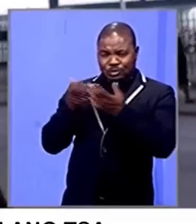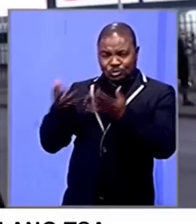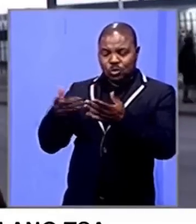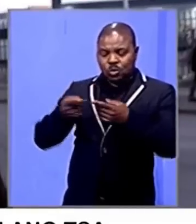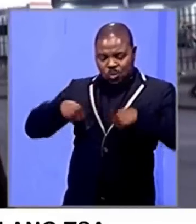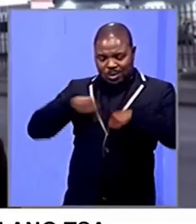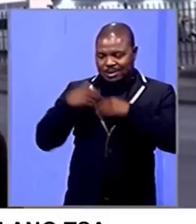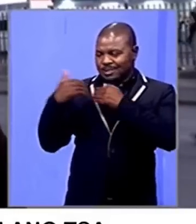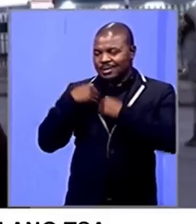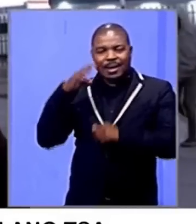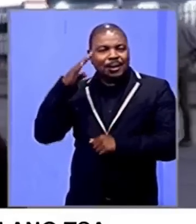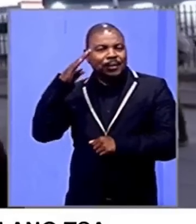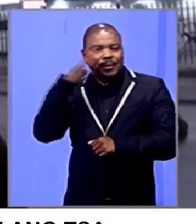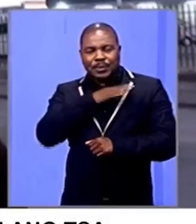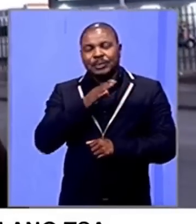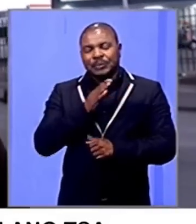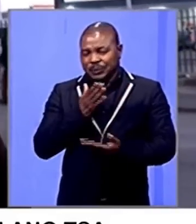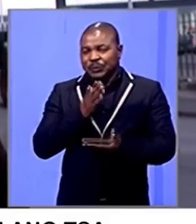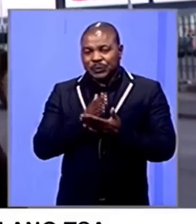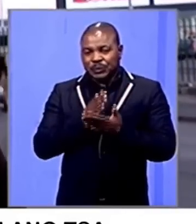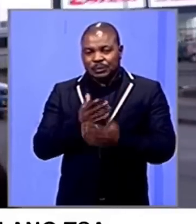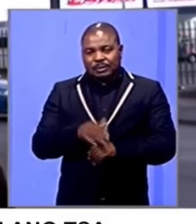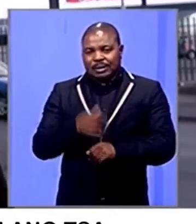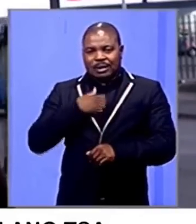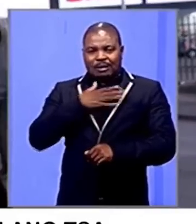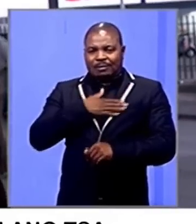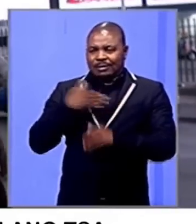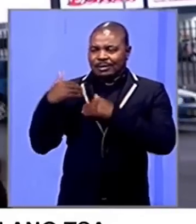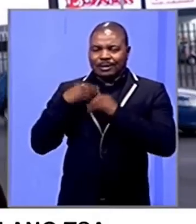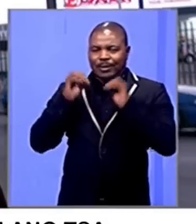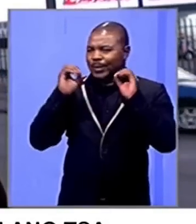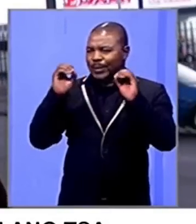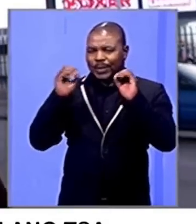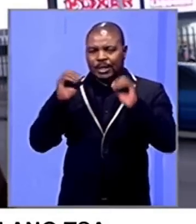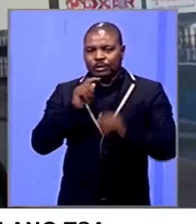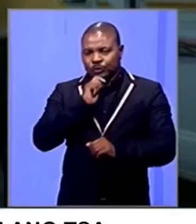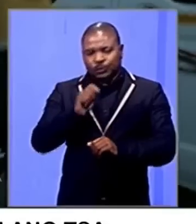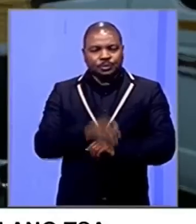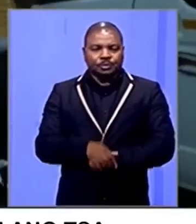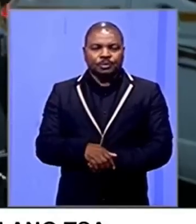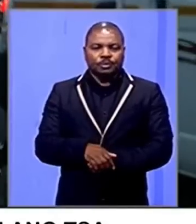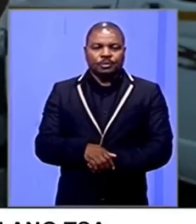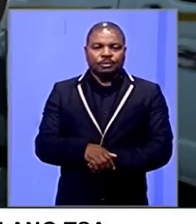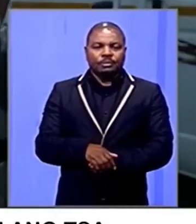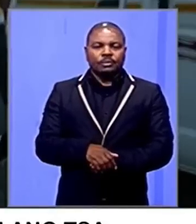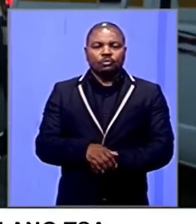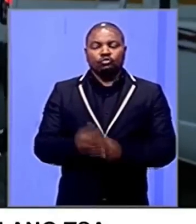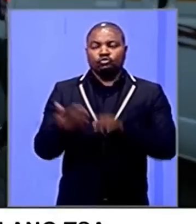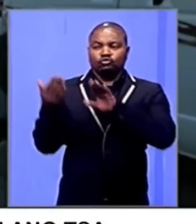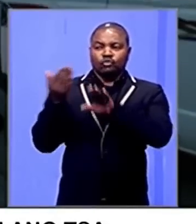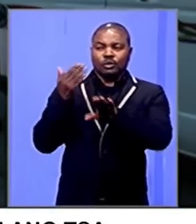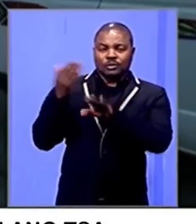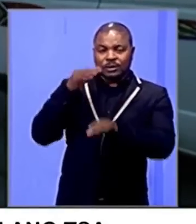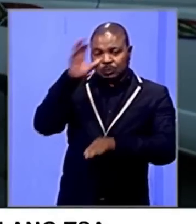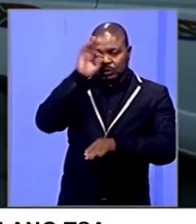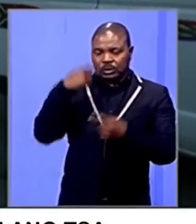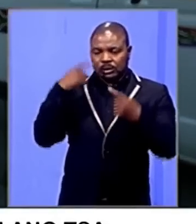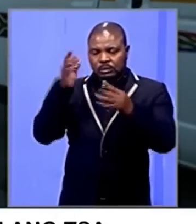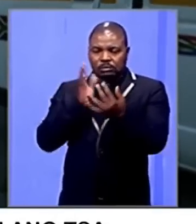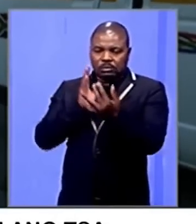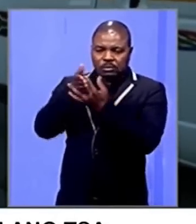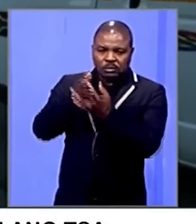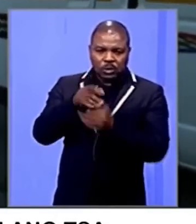safe. Are safe, are feel safety, any safety hayo. Balaola sephethephethe ba ile ba namola ka